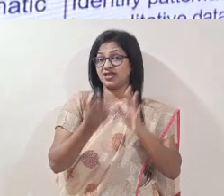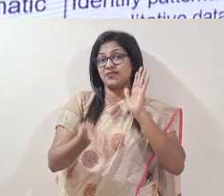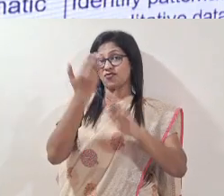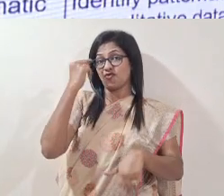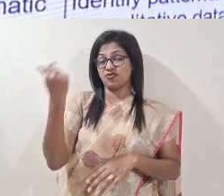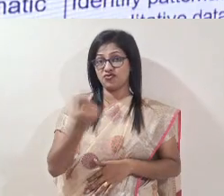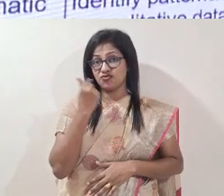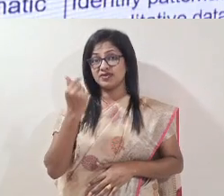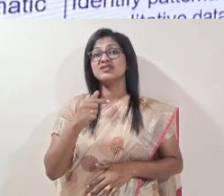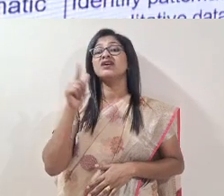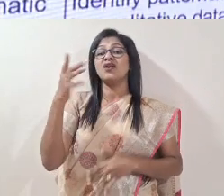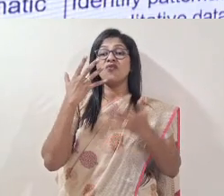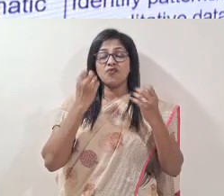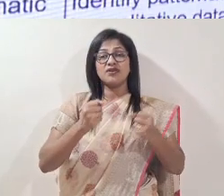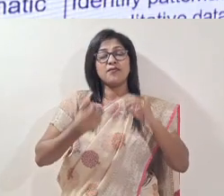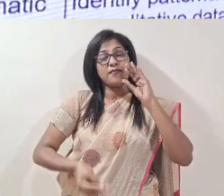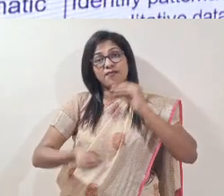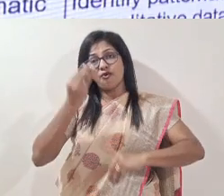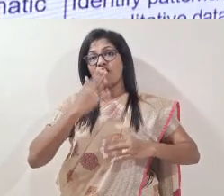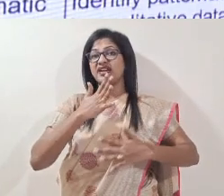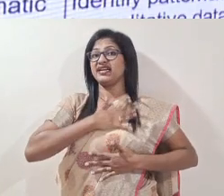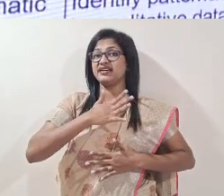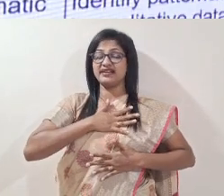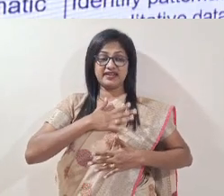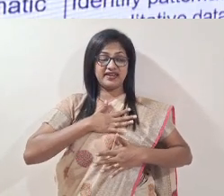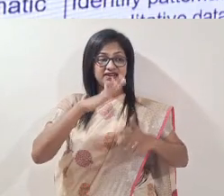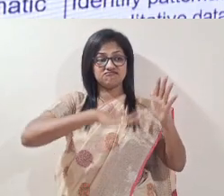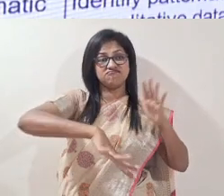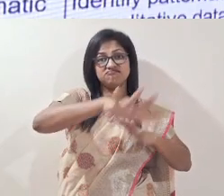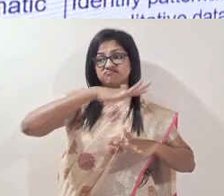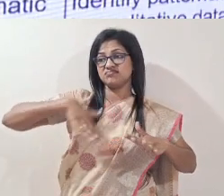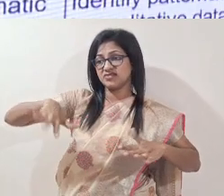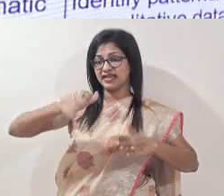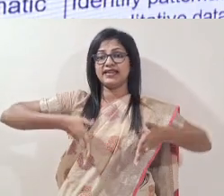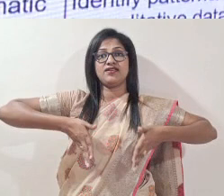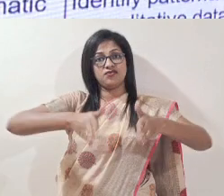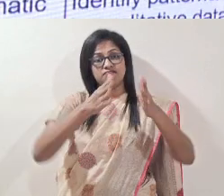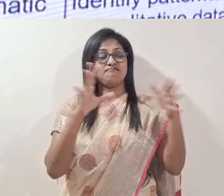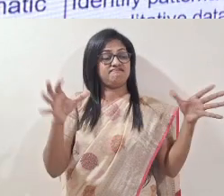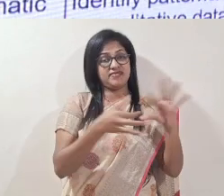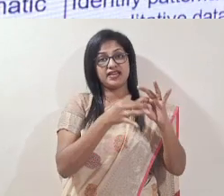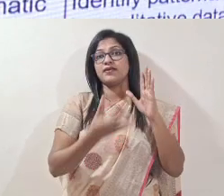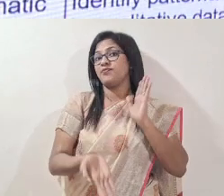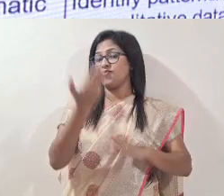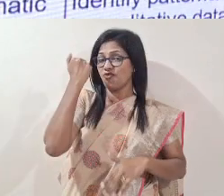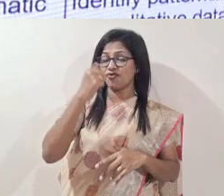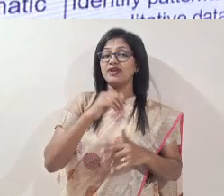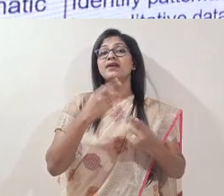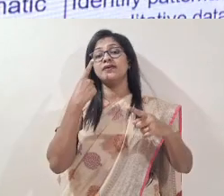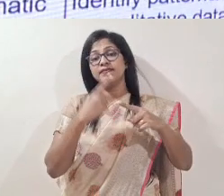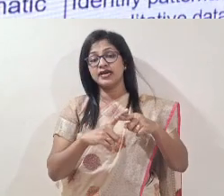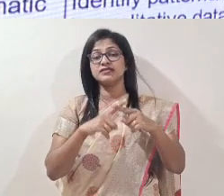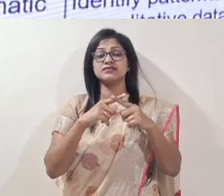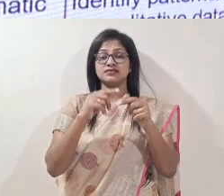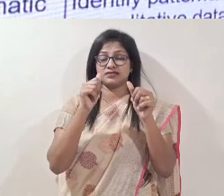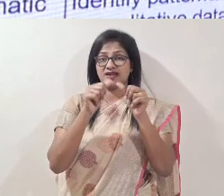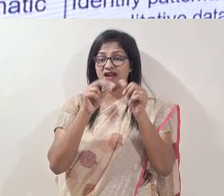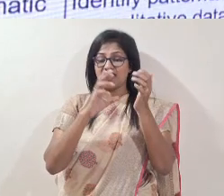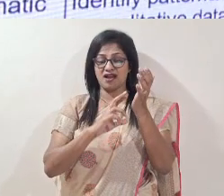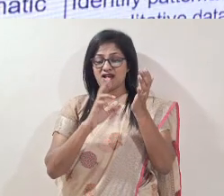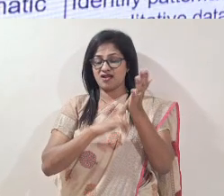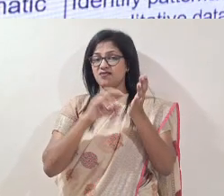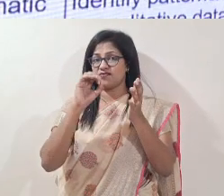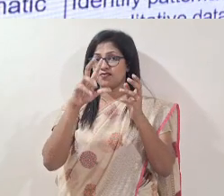consideration that we need more lush green spaces over concrete roads. Second, we did a one-way ANOVA test